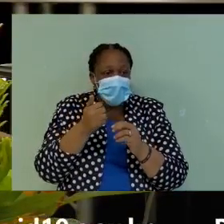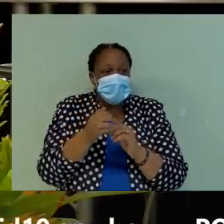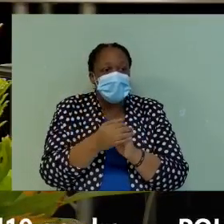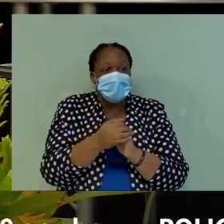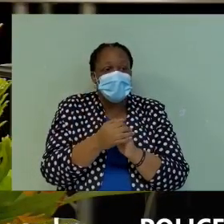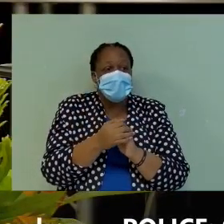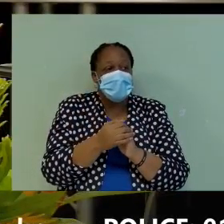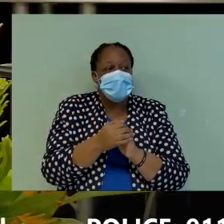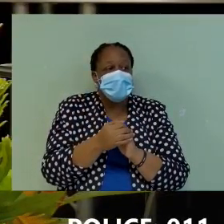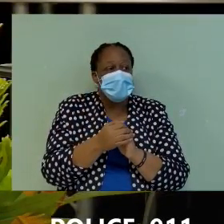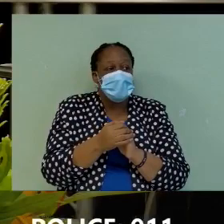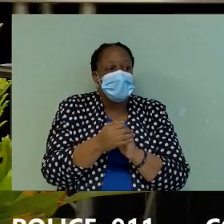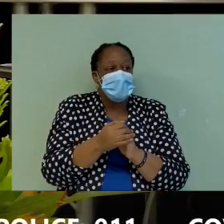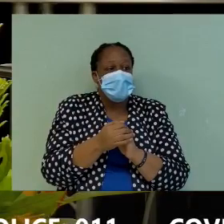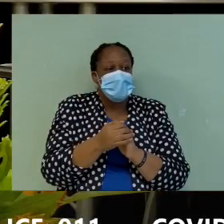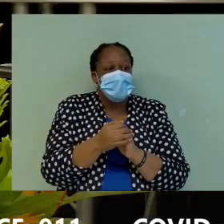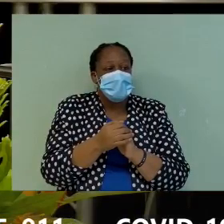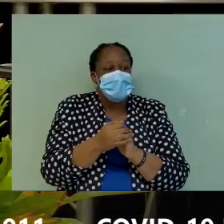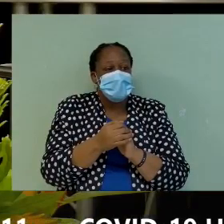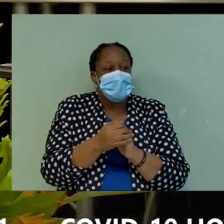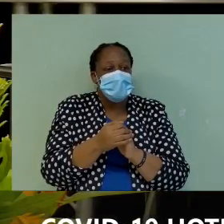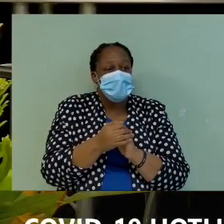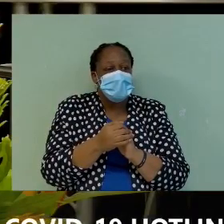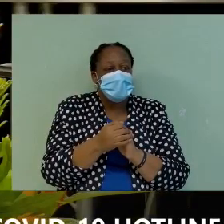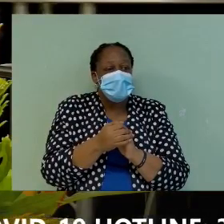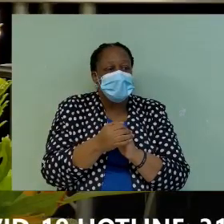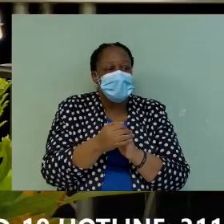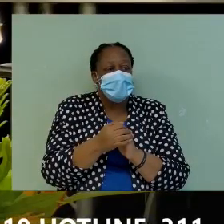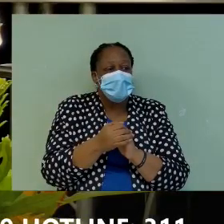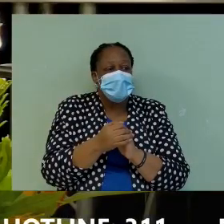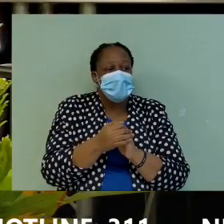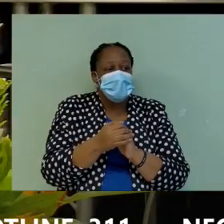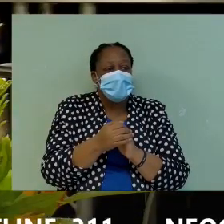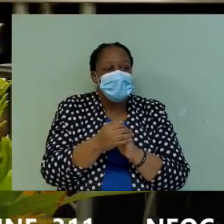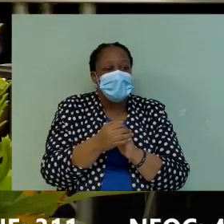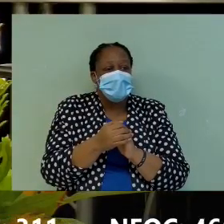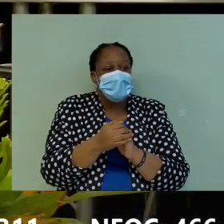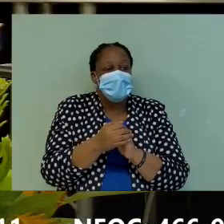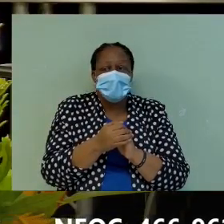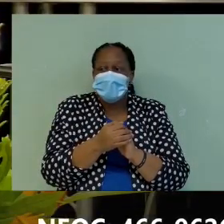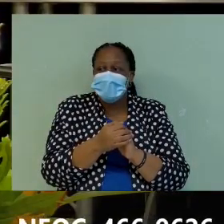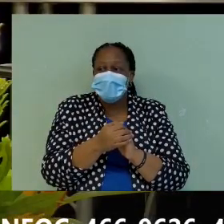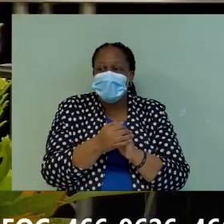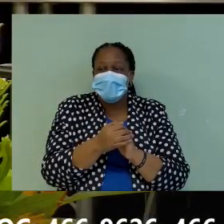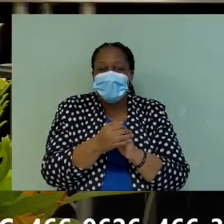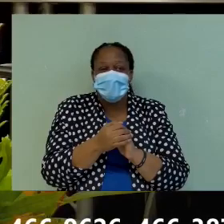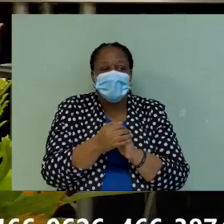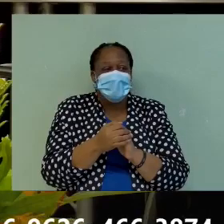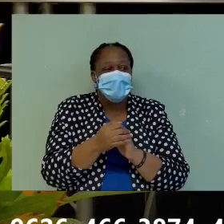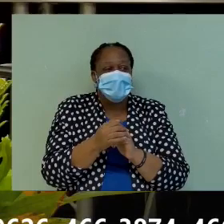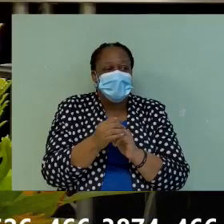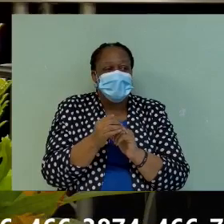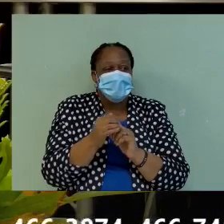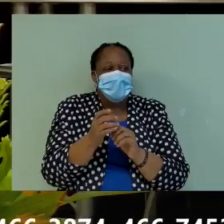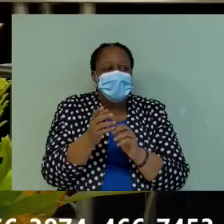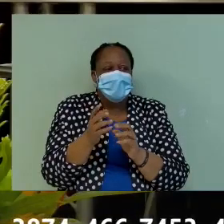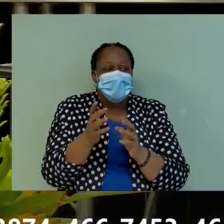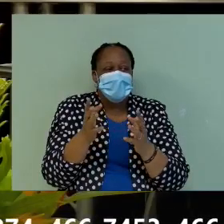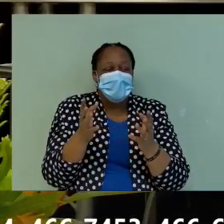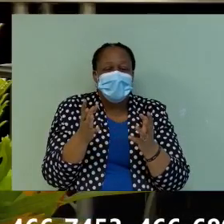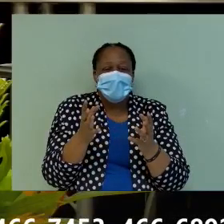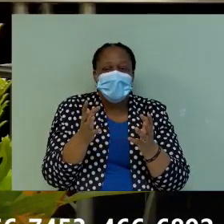this briefing so that Mr. Leslie Williams as well can also get a break. He needs it, trust you me, he needs